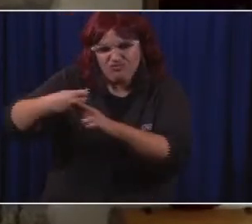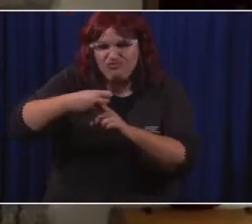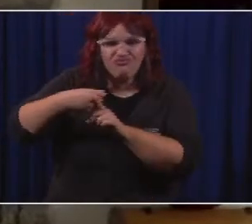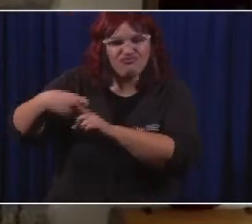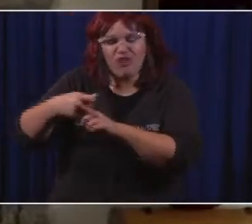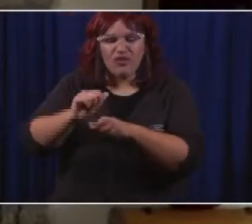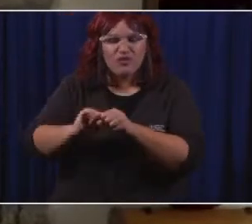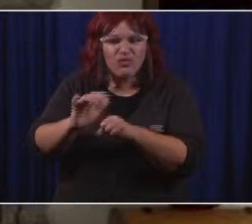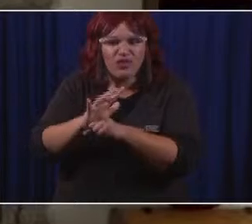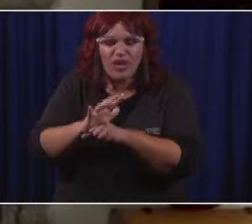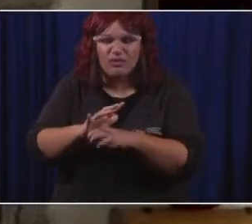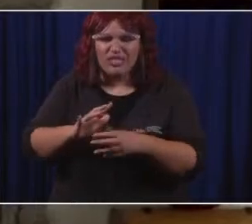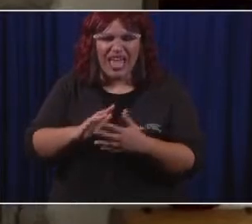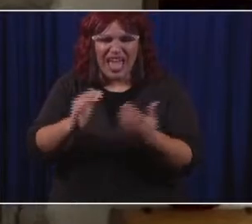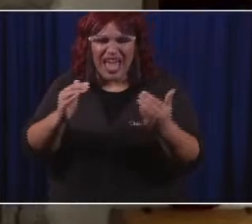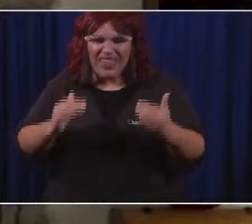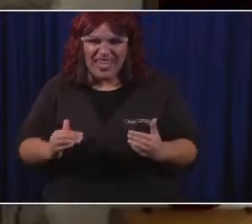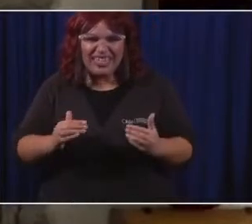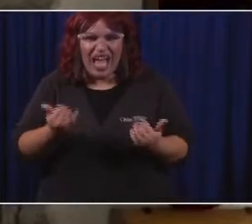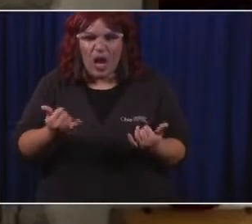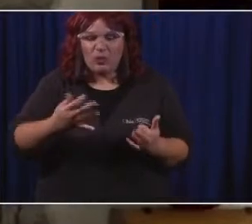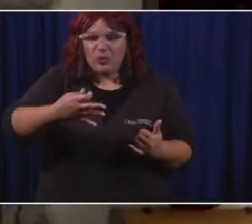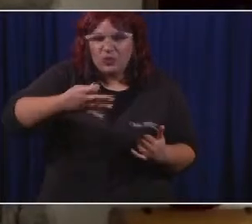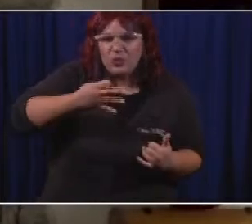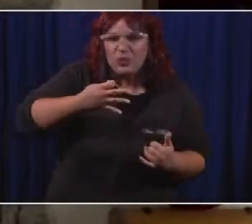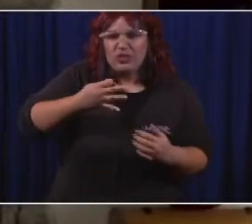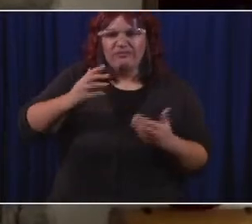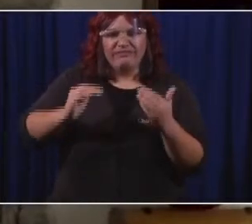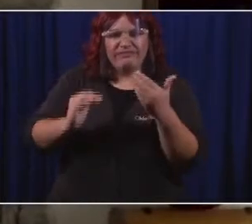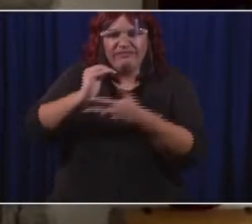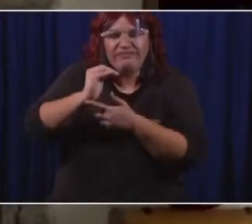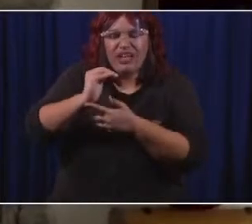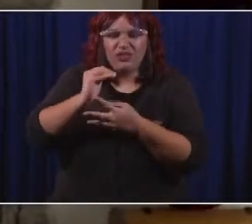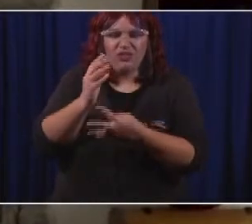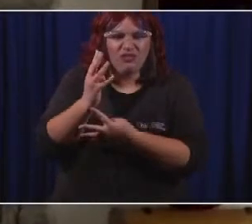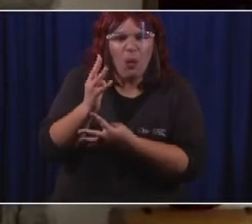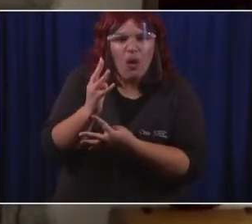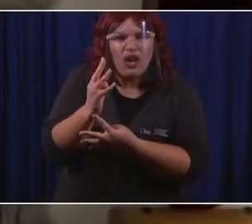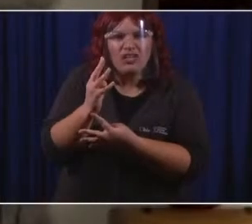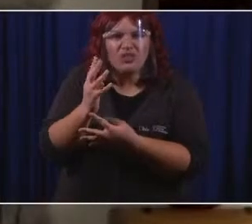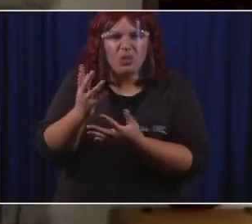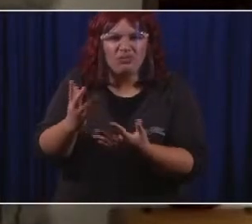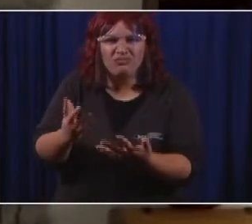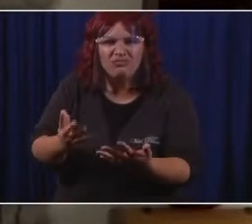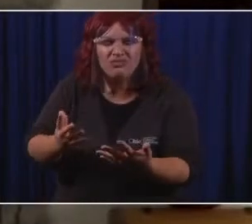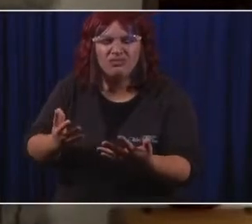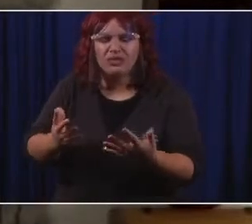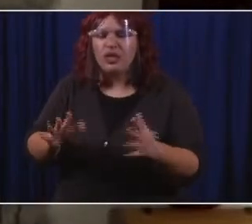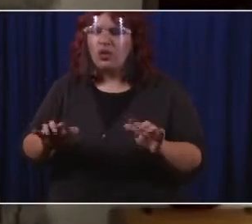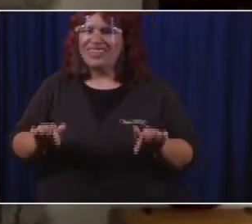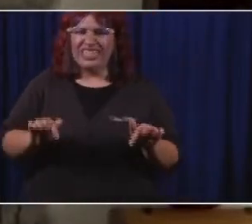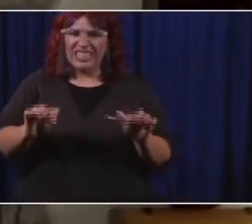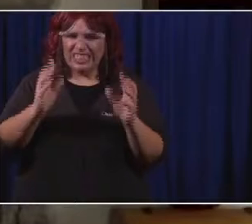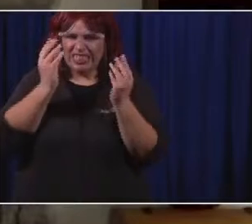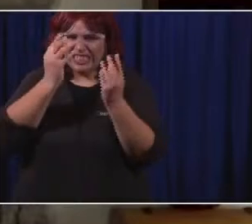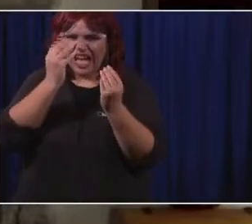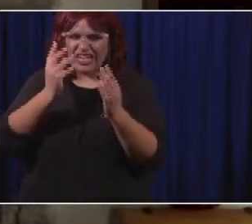election? No. Oh, no, this is all on data. Our data people tell me what it is